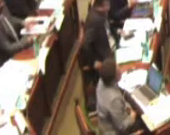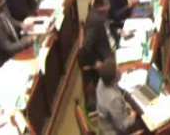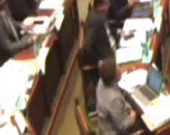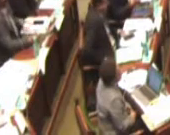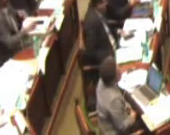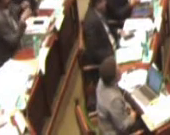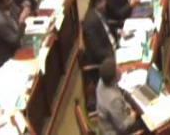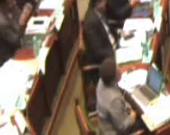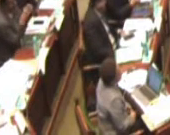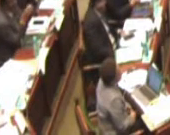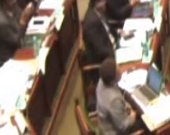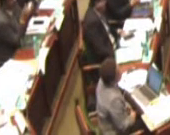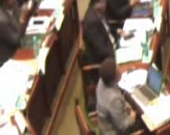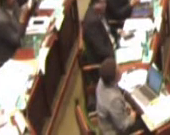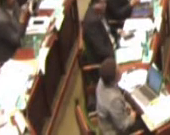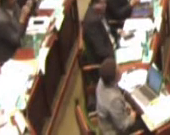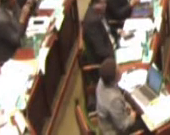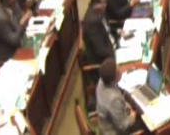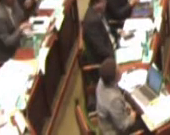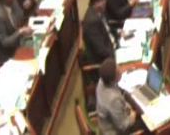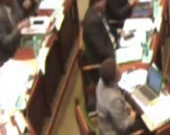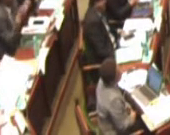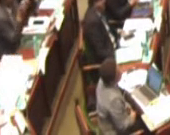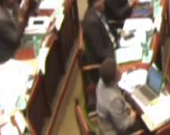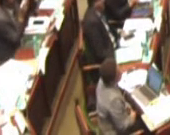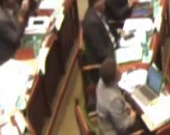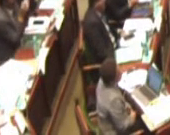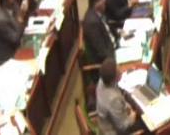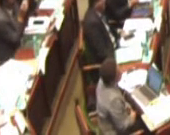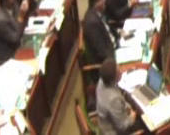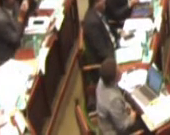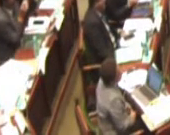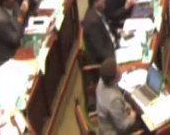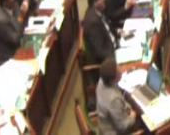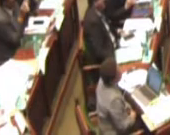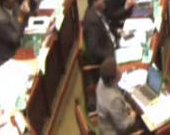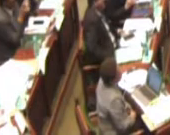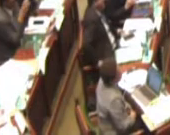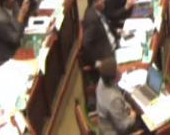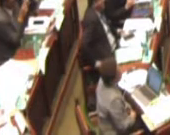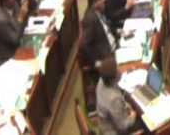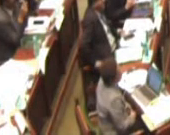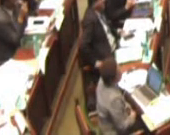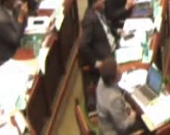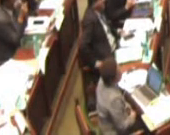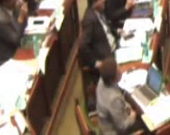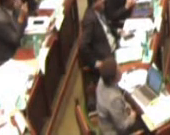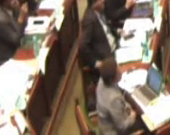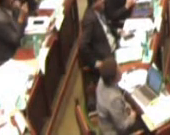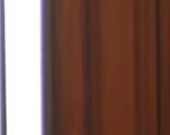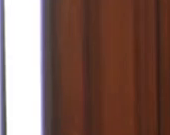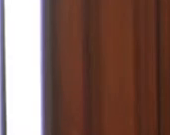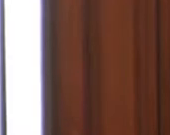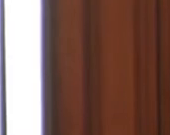and 2020 budget. But before I do so, I just wish to respond to the Honourable Delay and